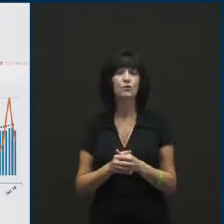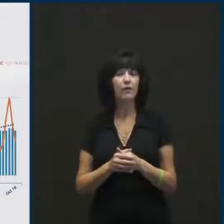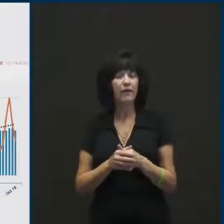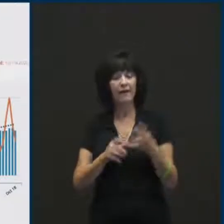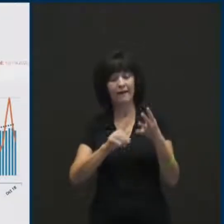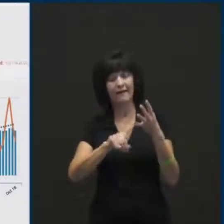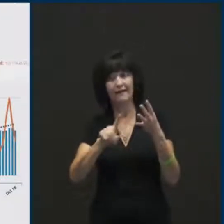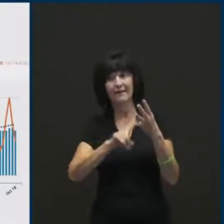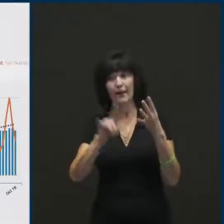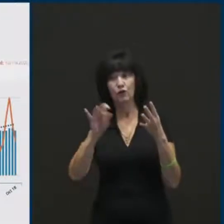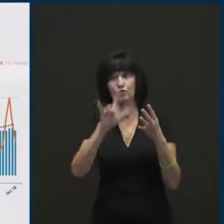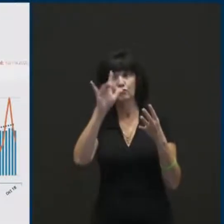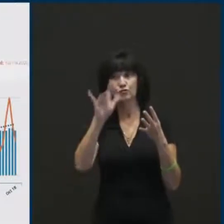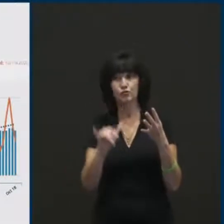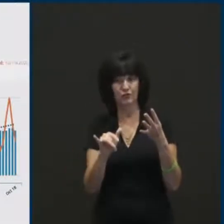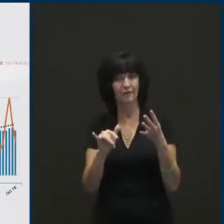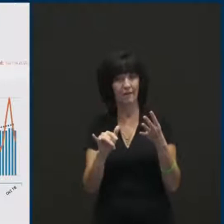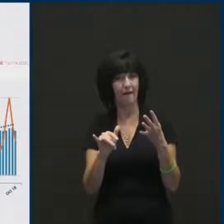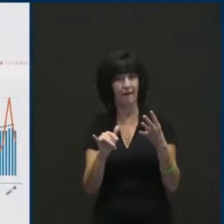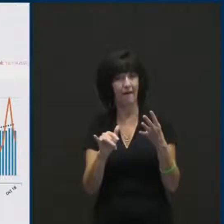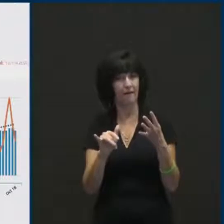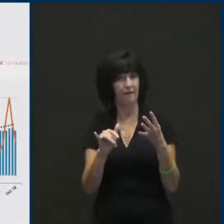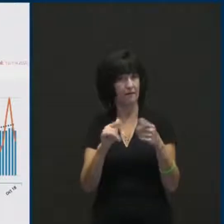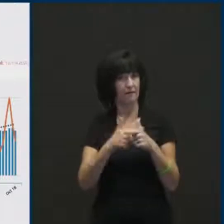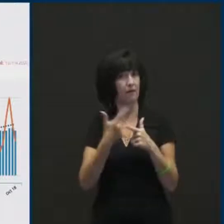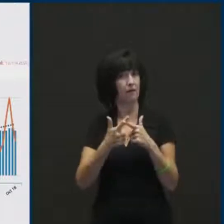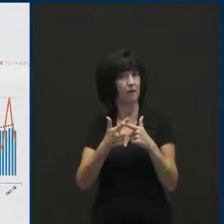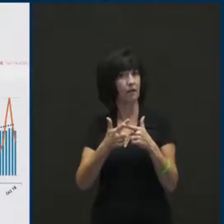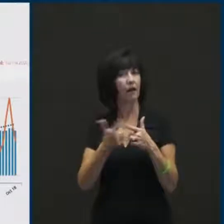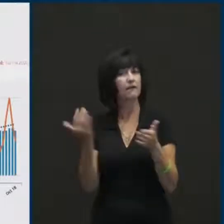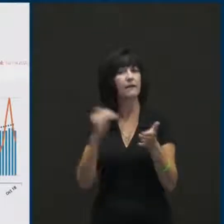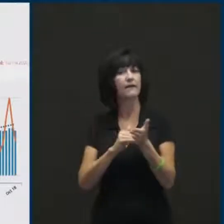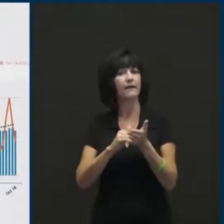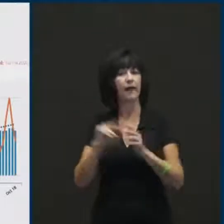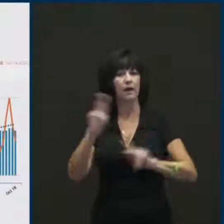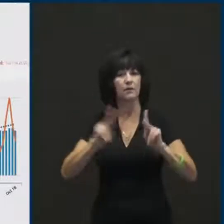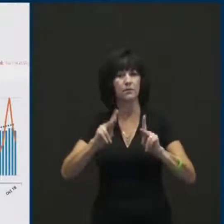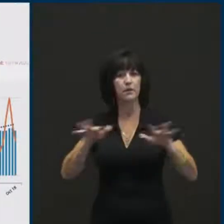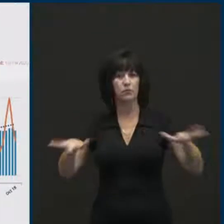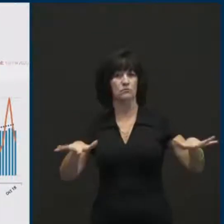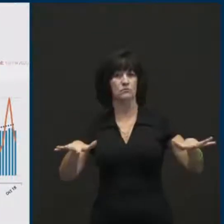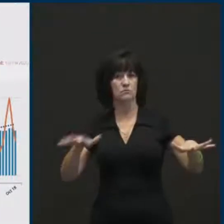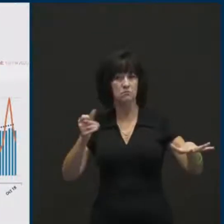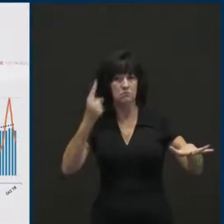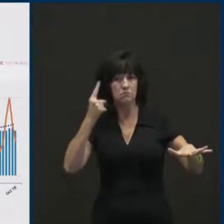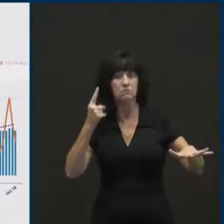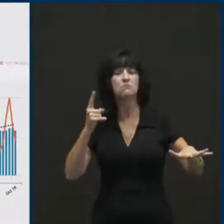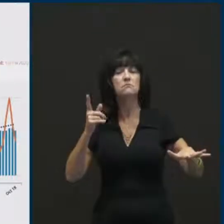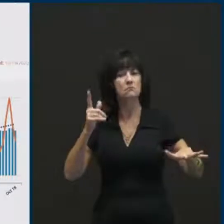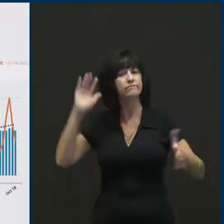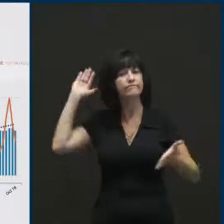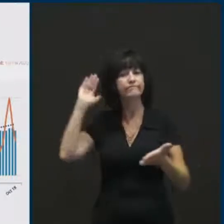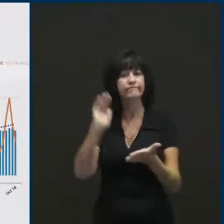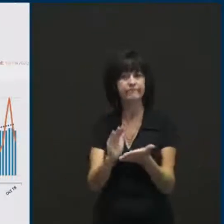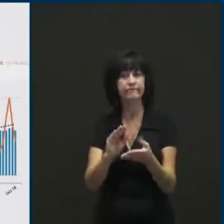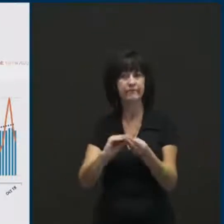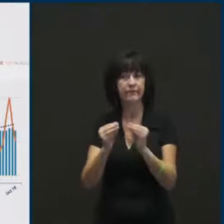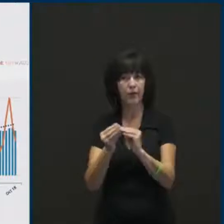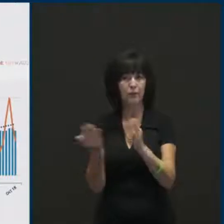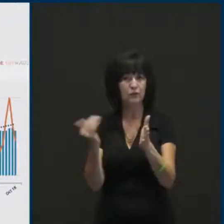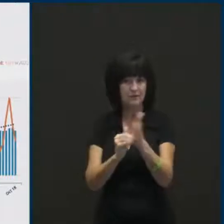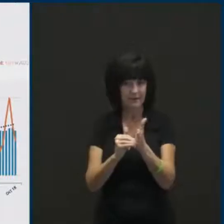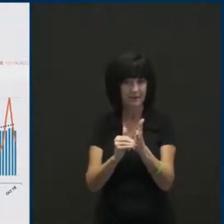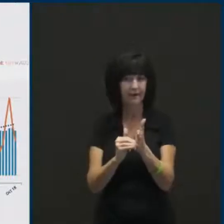can see how we had really the low point in terms of the number of positive cases. On a day-to-day basis, our percent positives